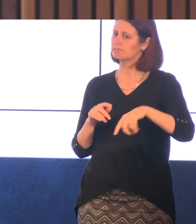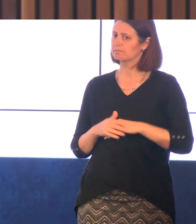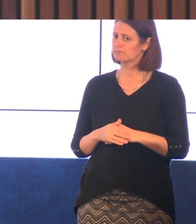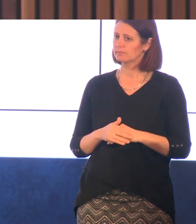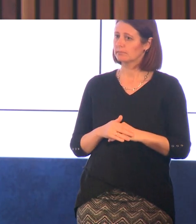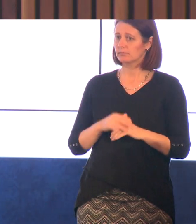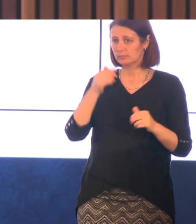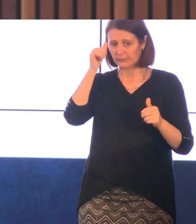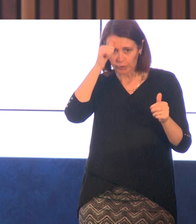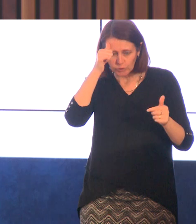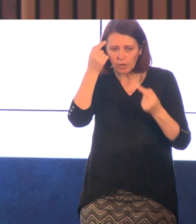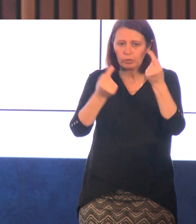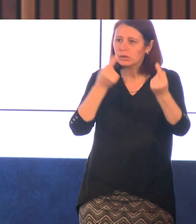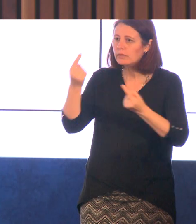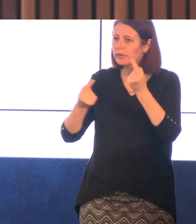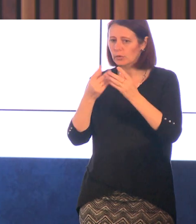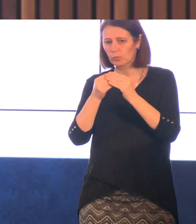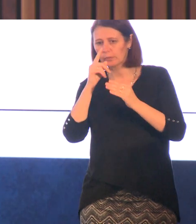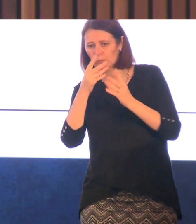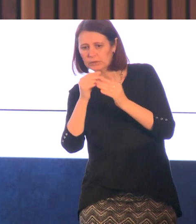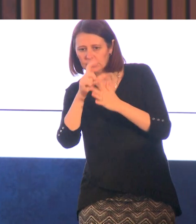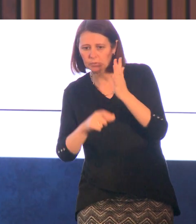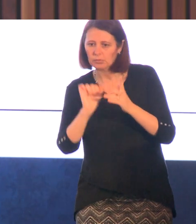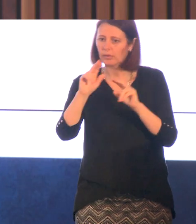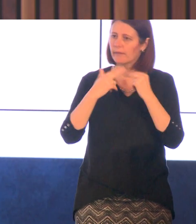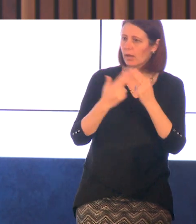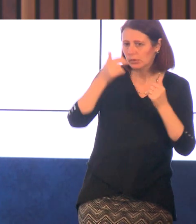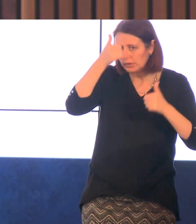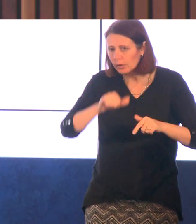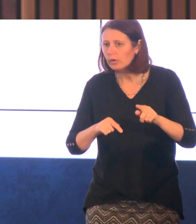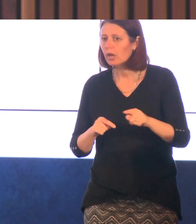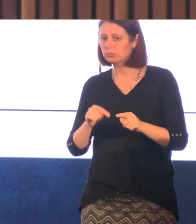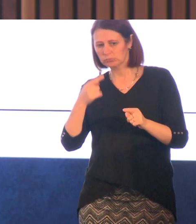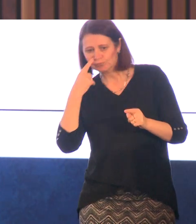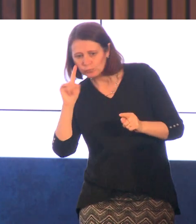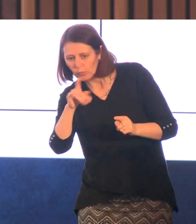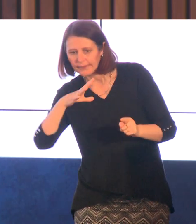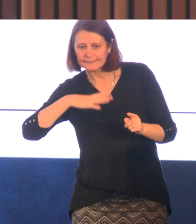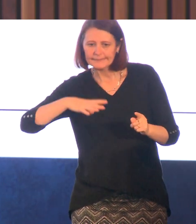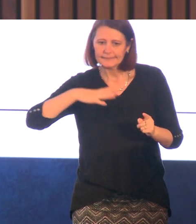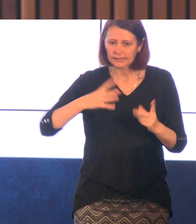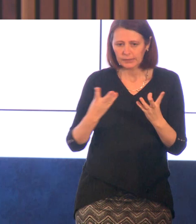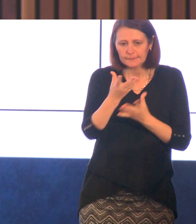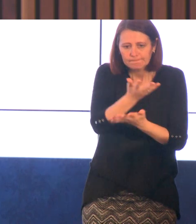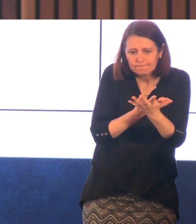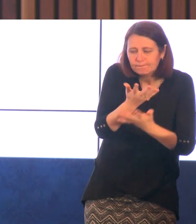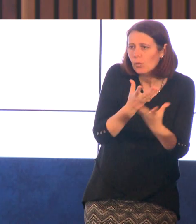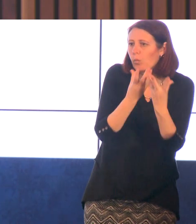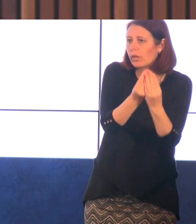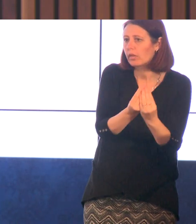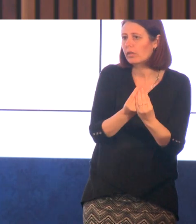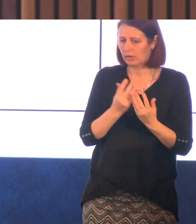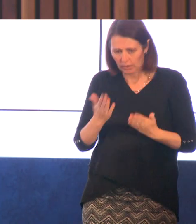know local individuals with disability and their families, determining their needs in conjunction with them,